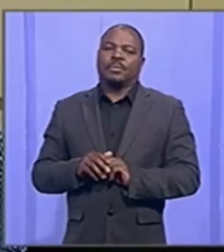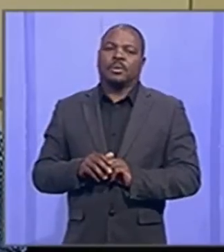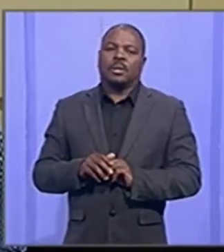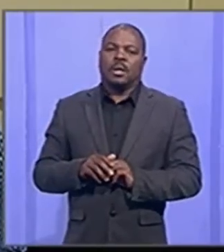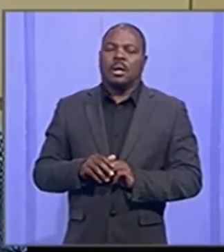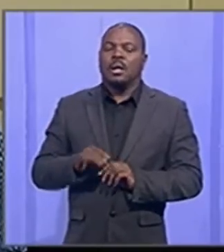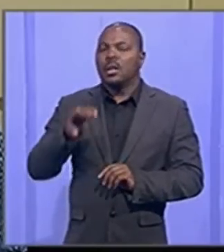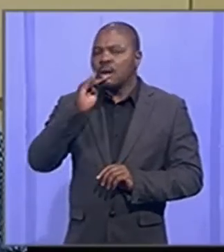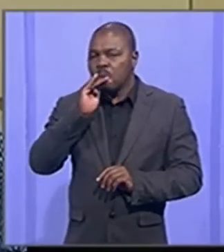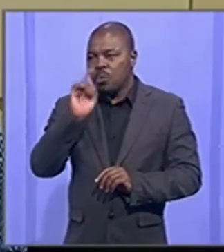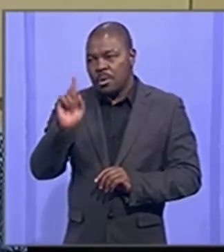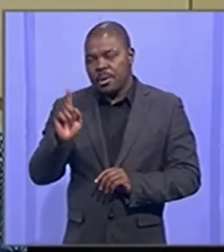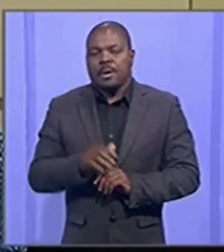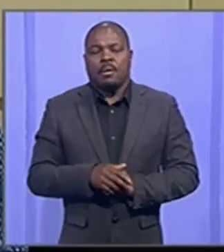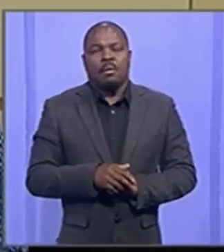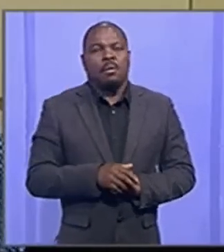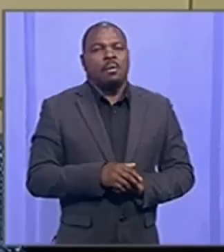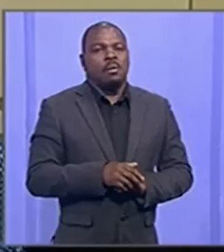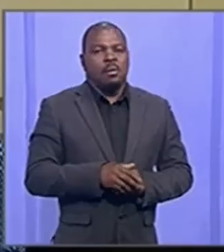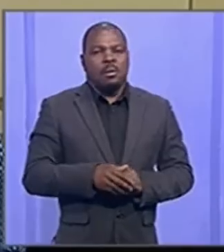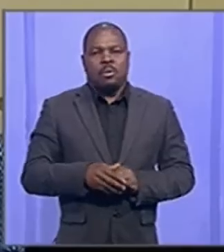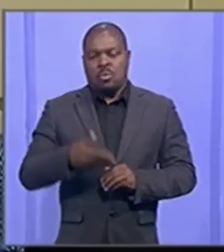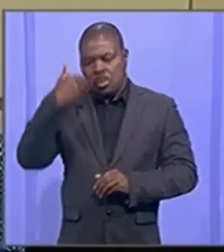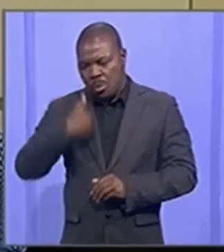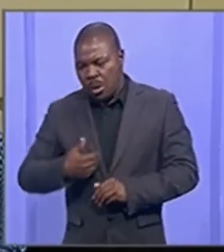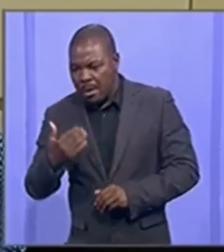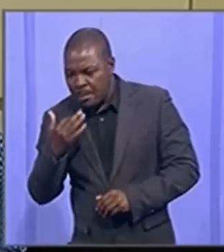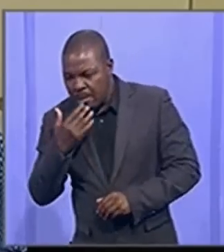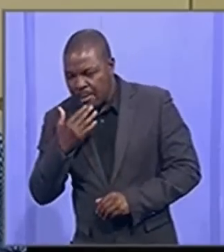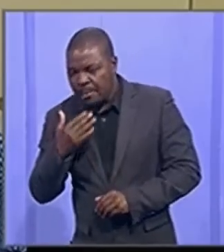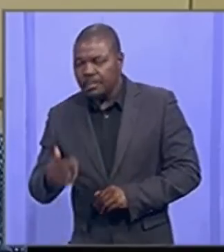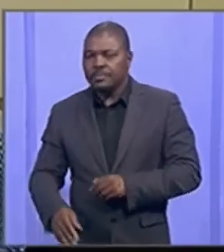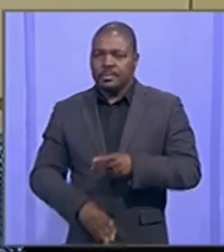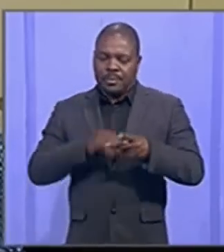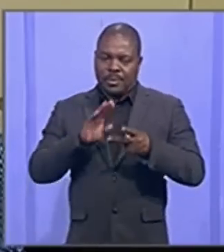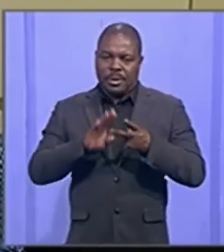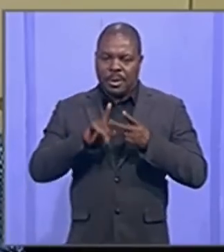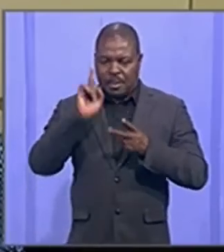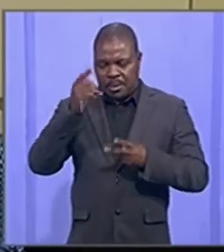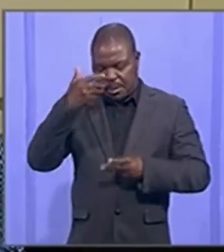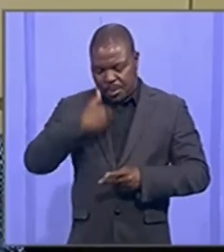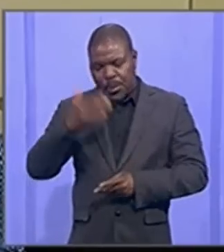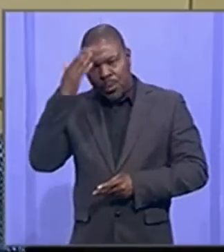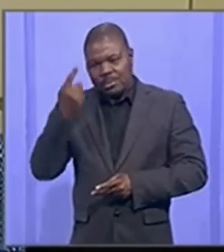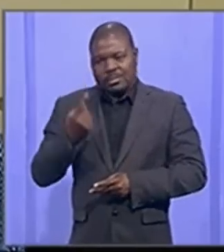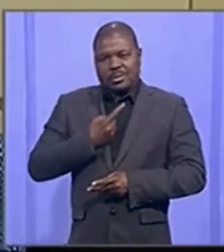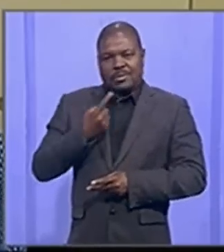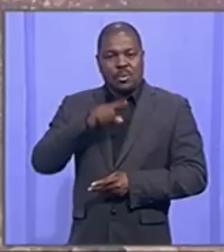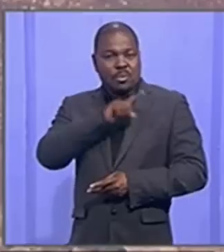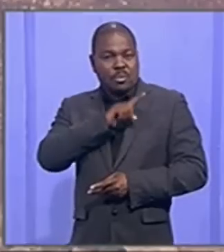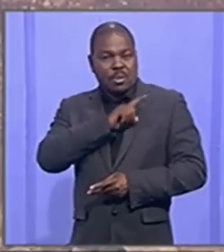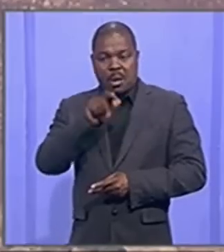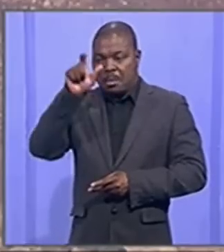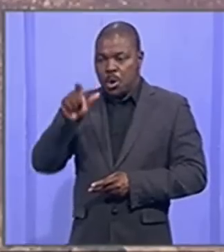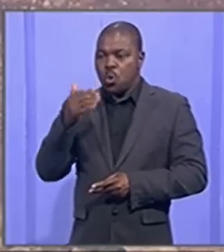se ra gore o mang, se ra gore o ikitse ka gore motho yo o sa ikitseng ke